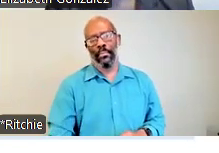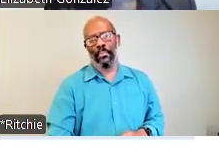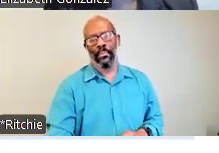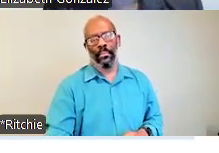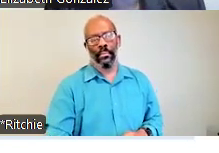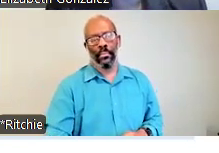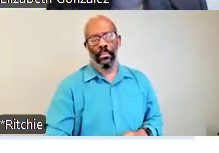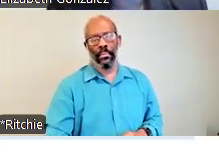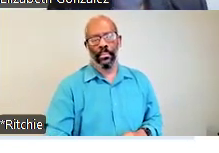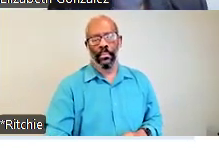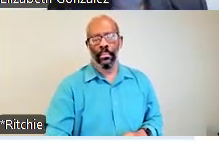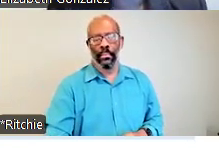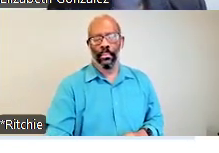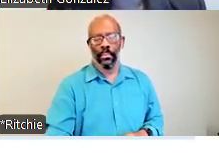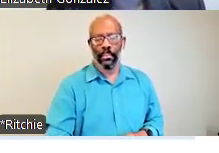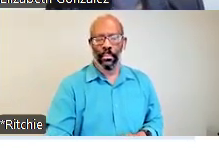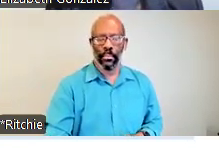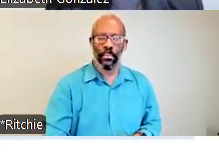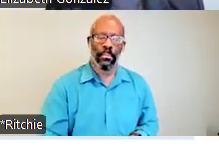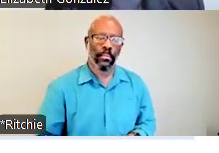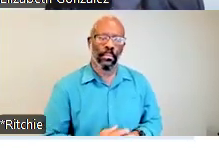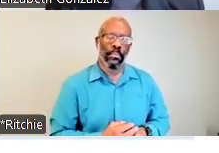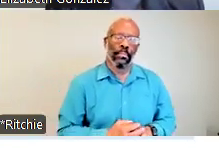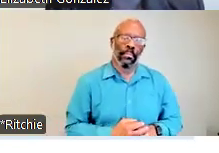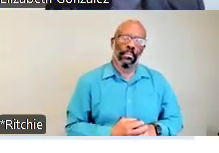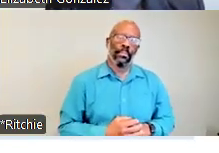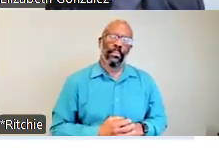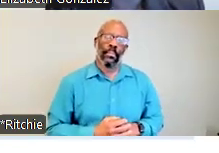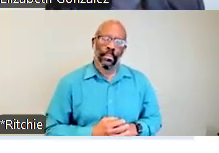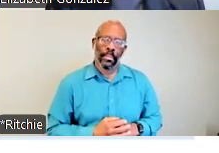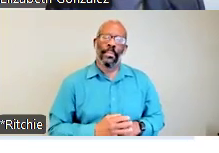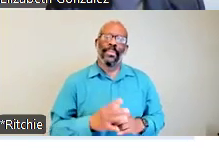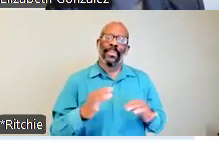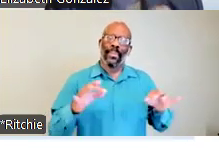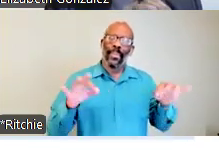The other thing you might be worried about is paying your property taxes,